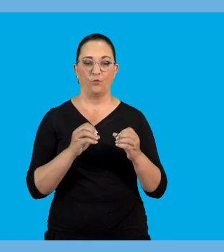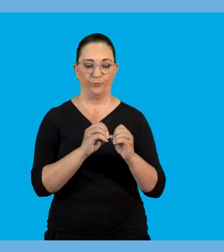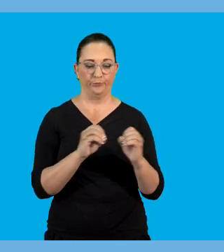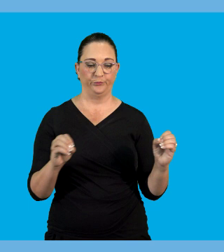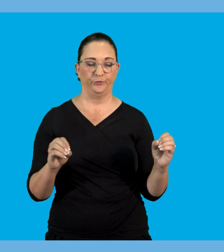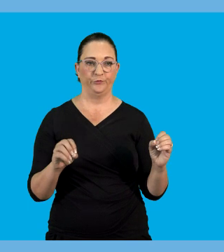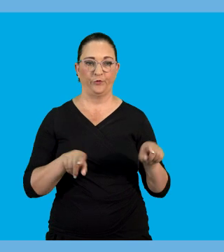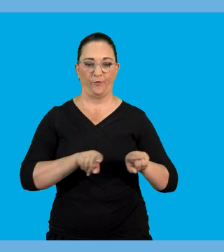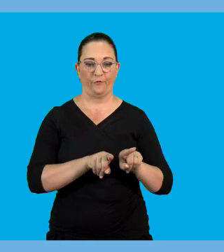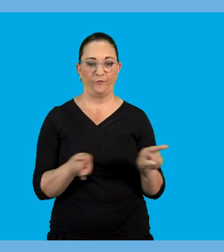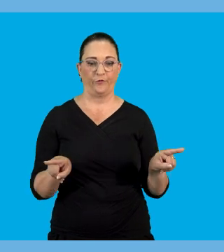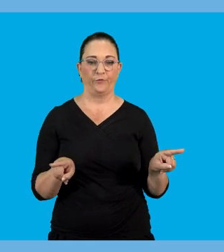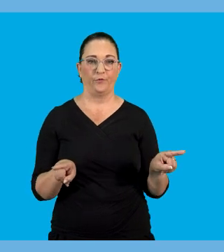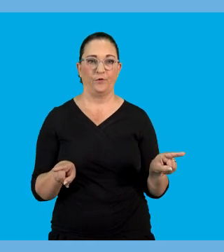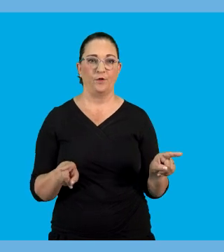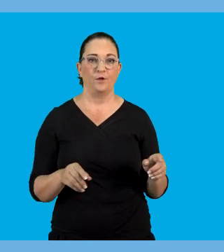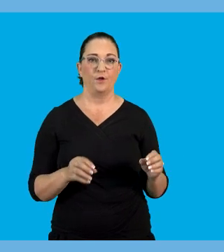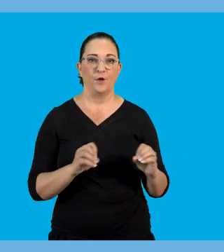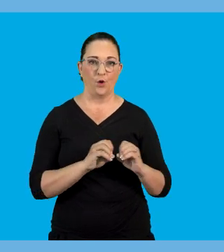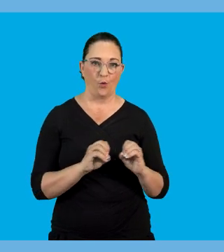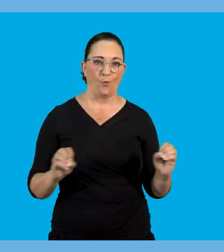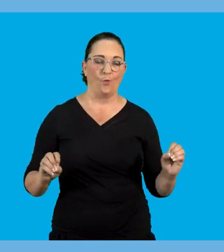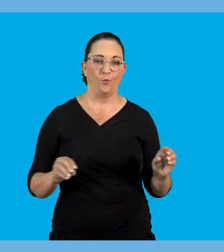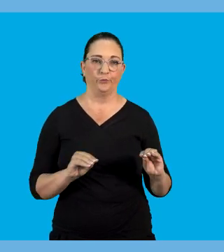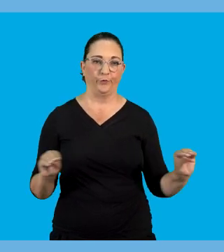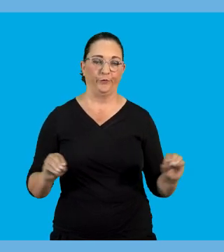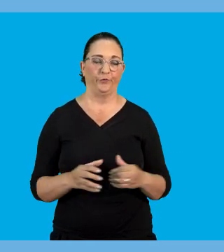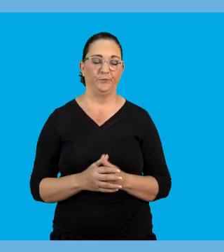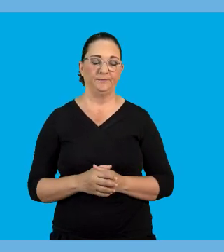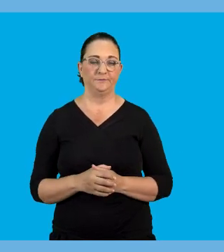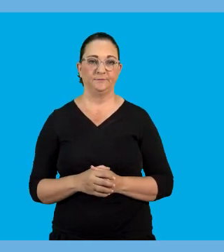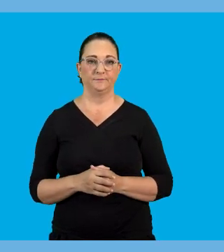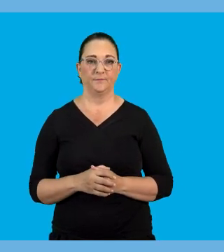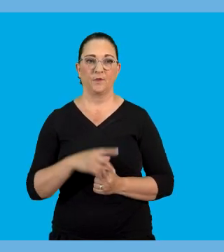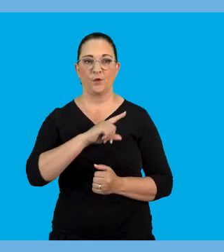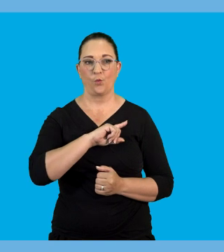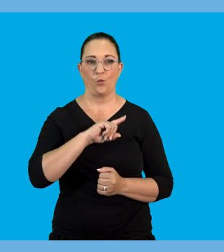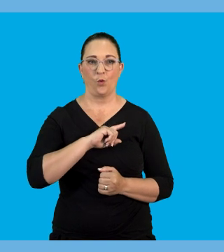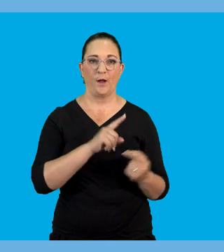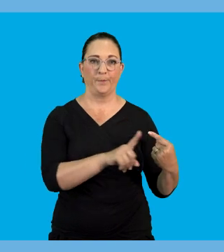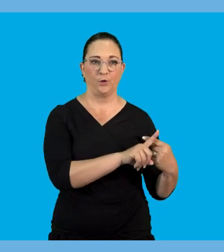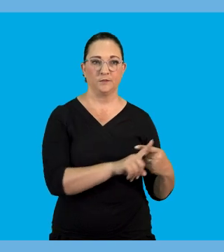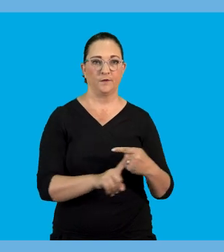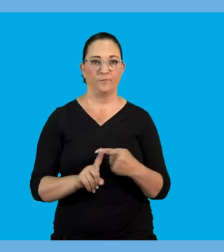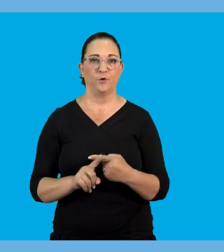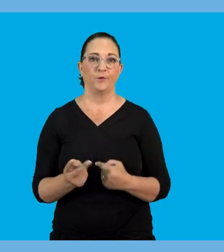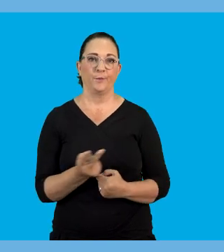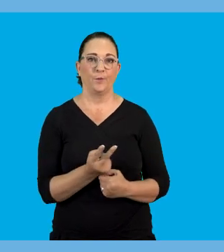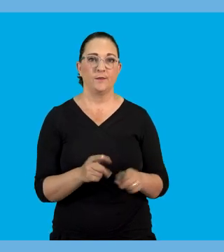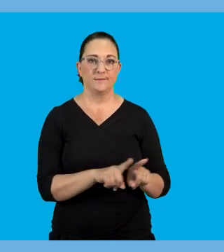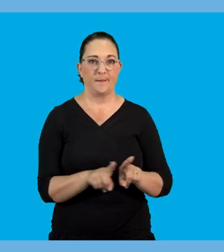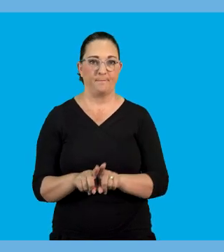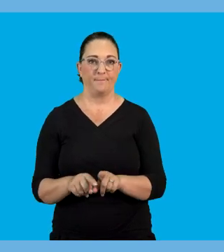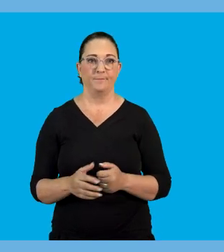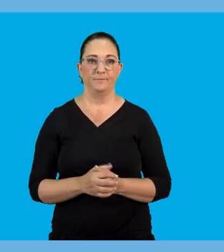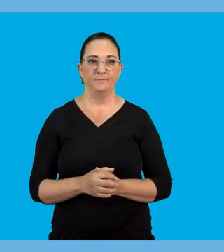moving away from each other. So this is going to be going that side and the other one going that side because they are both positive.